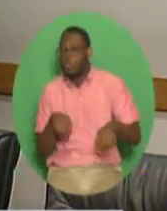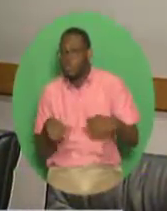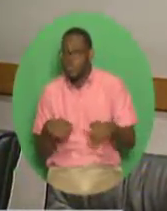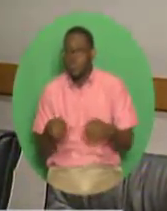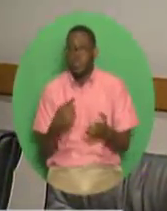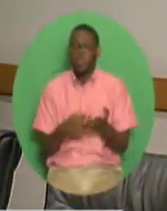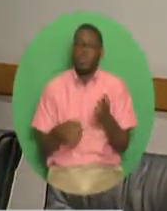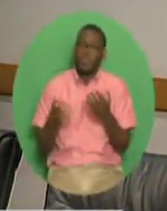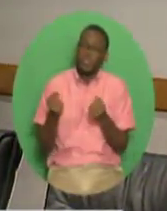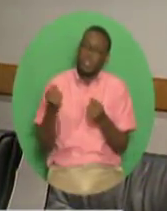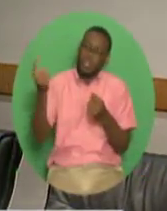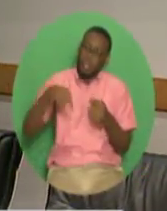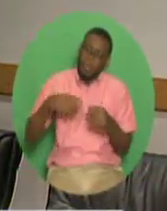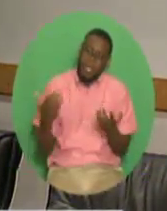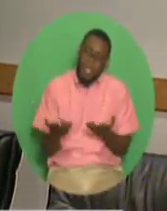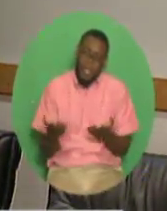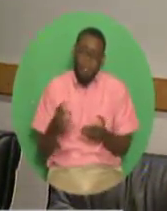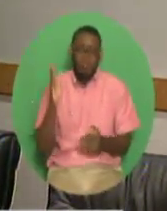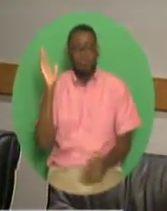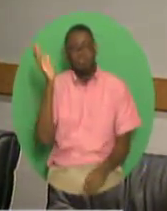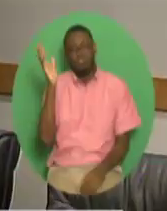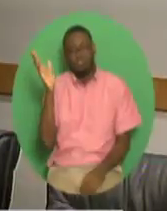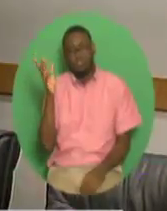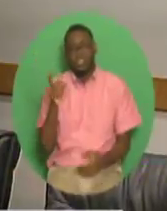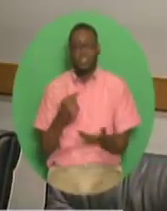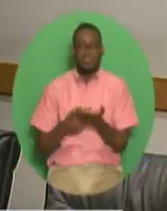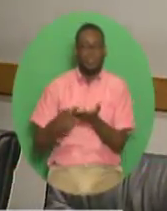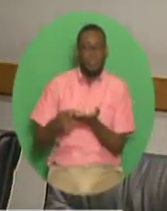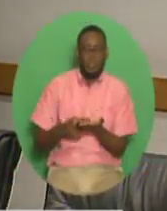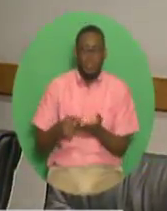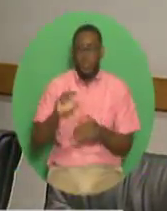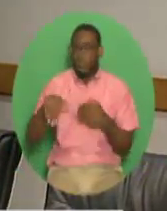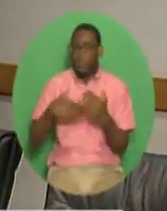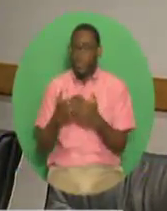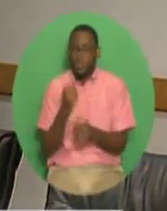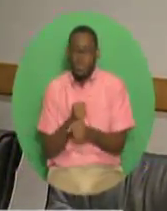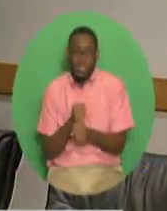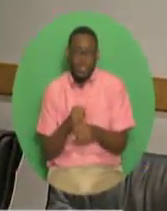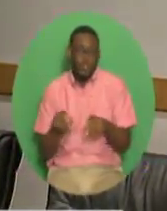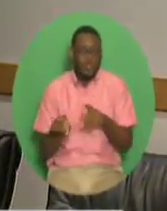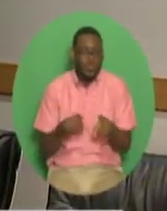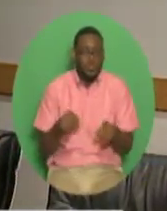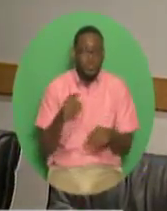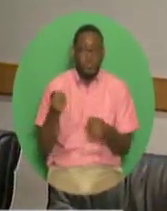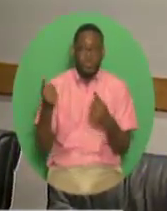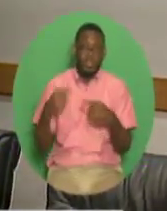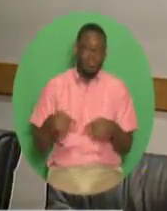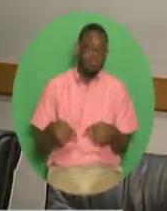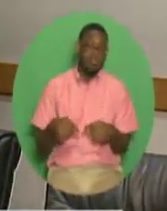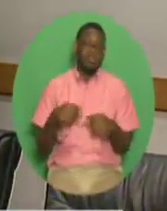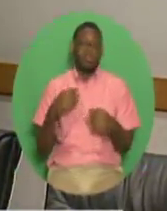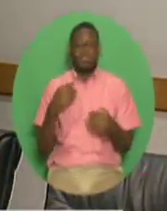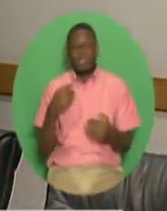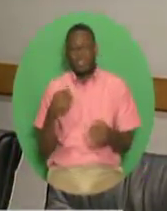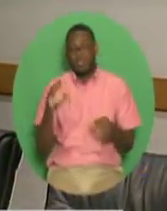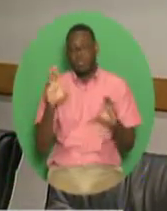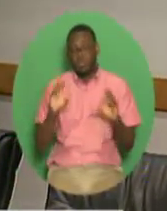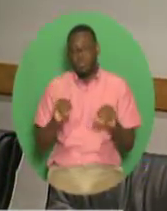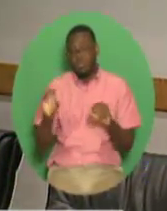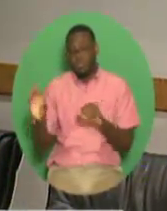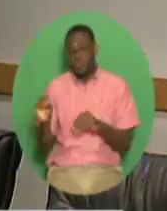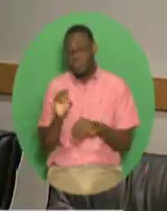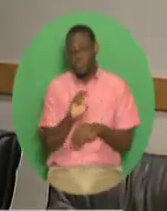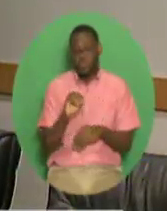prepared presentation to discuss the work that he's been doing. And he had to come and diffuse a number of untruths that